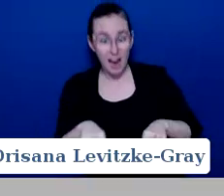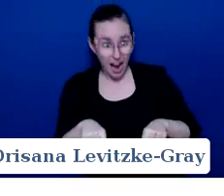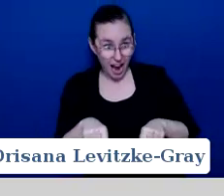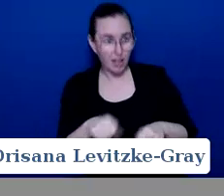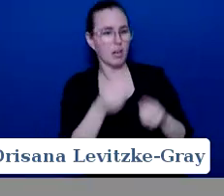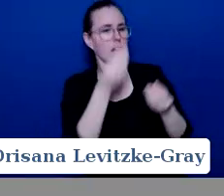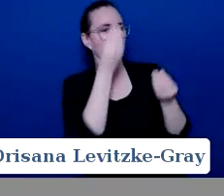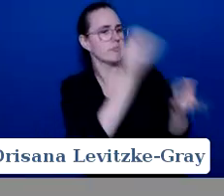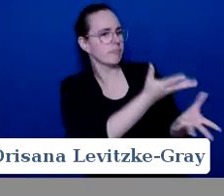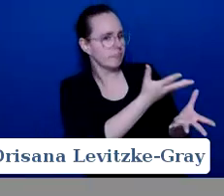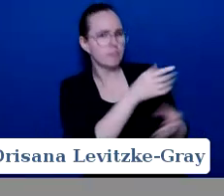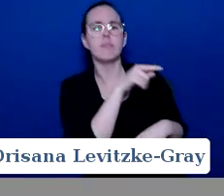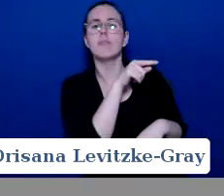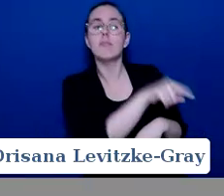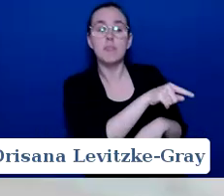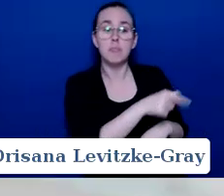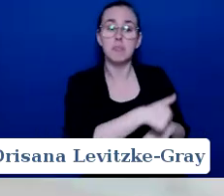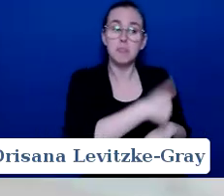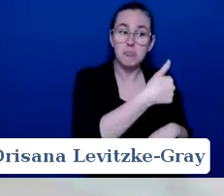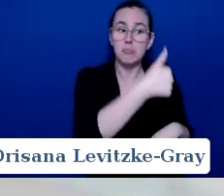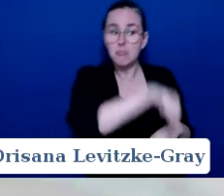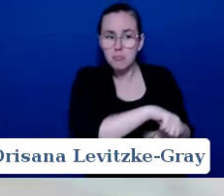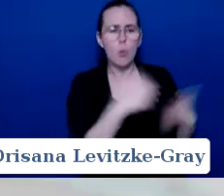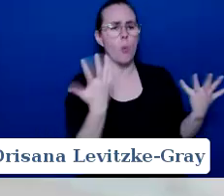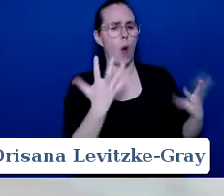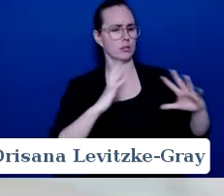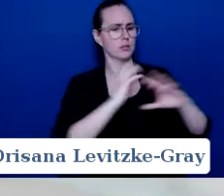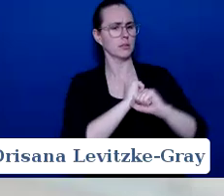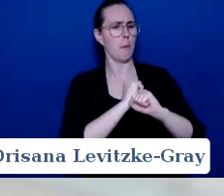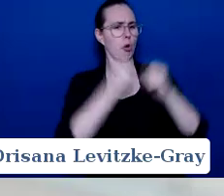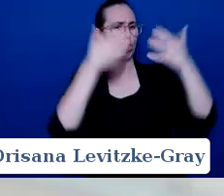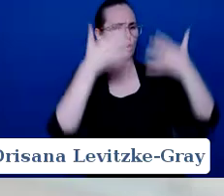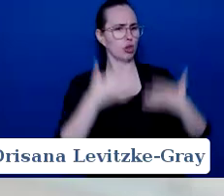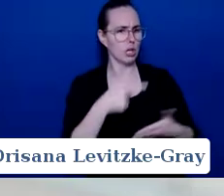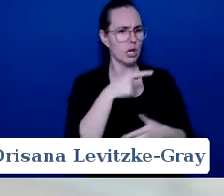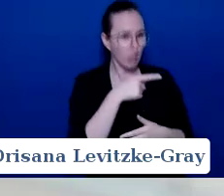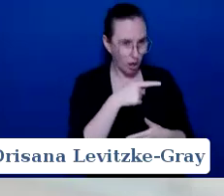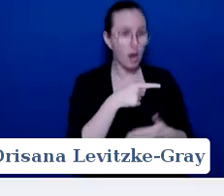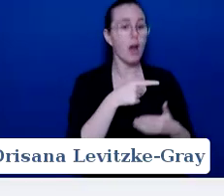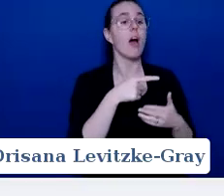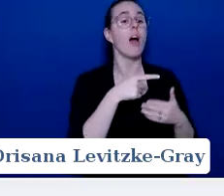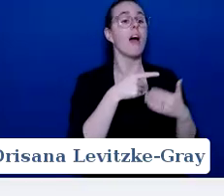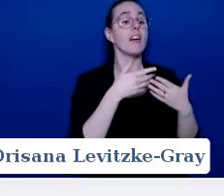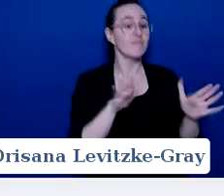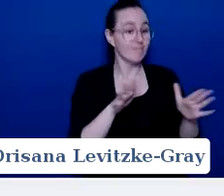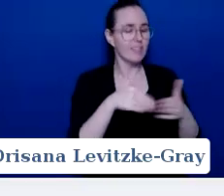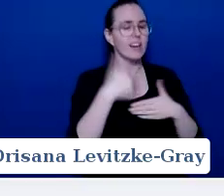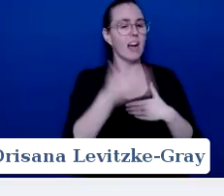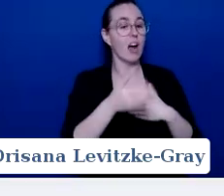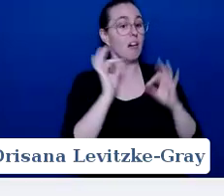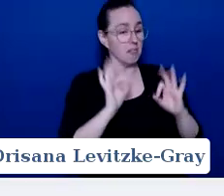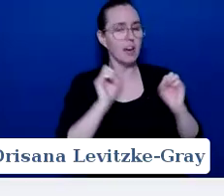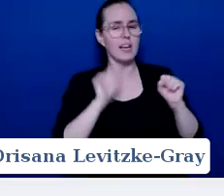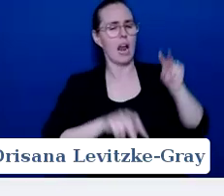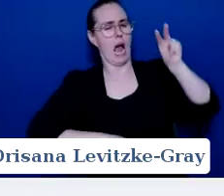experts that we have. And they receive the information about the case just 3 days before the date of the